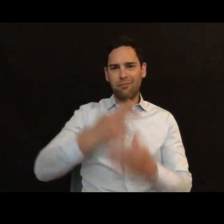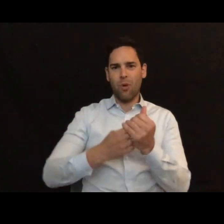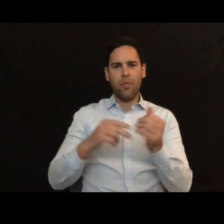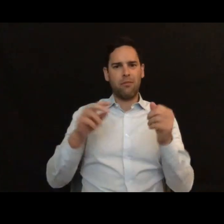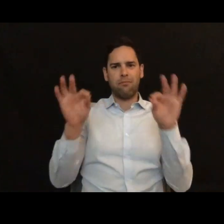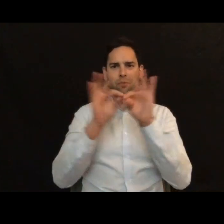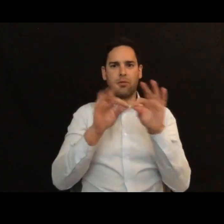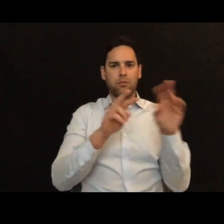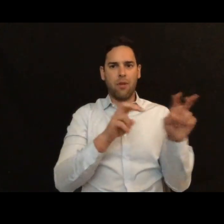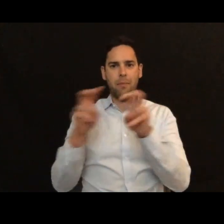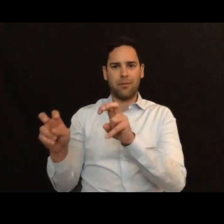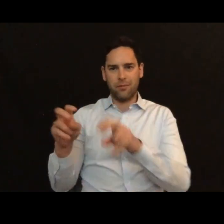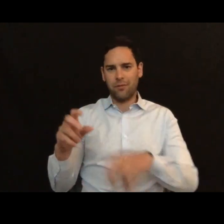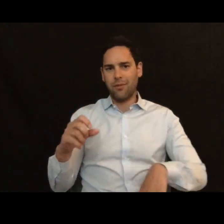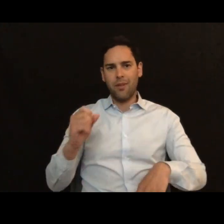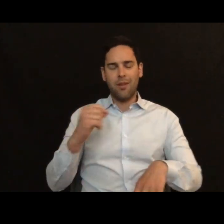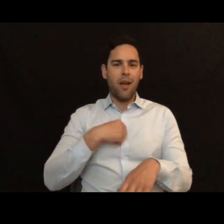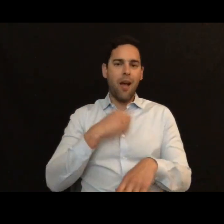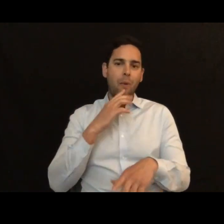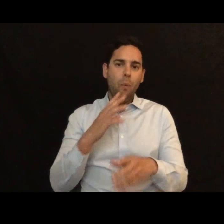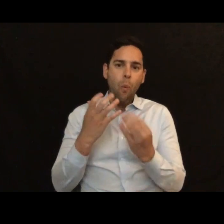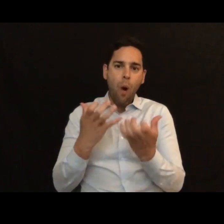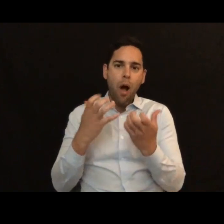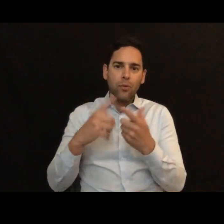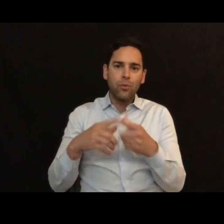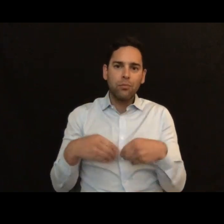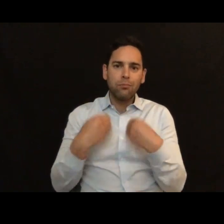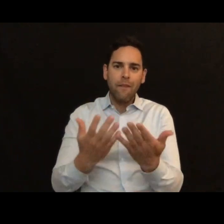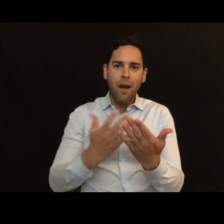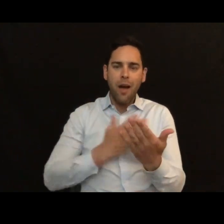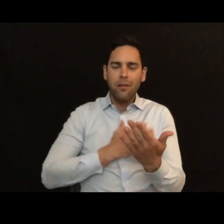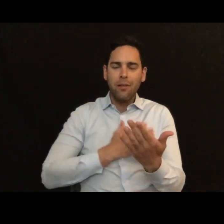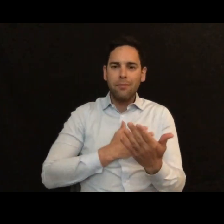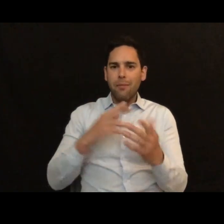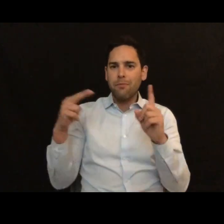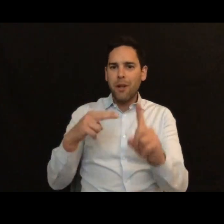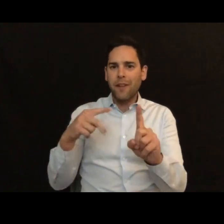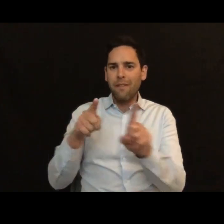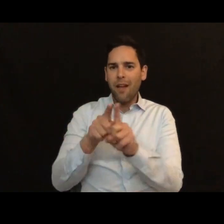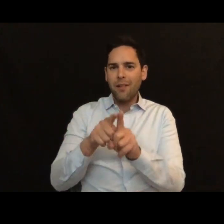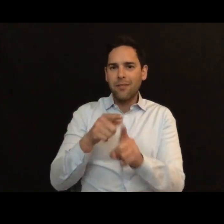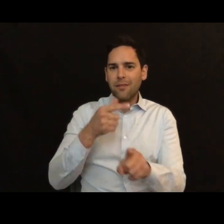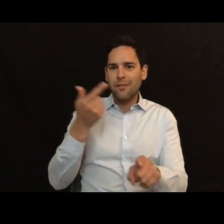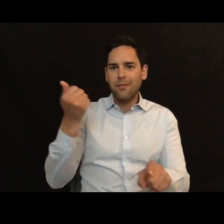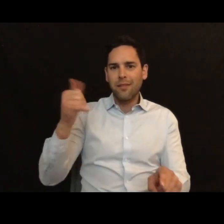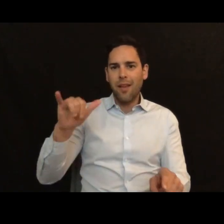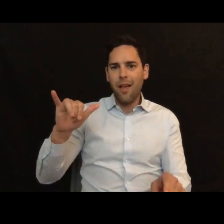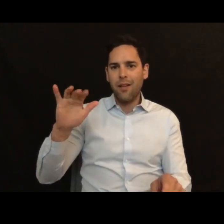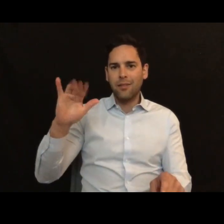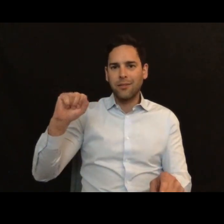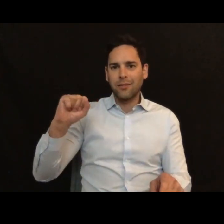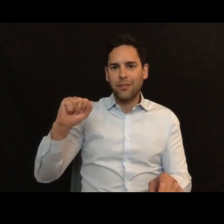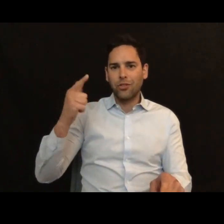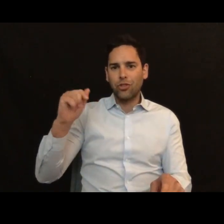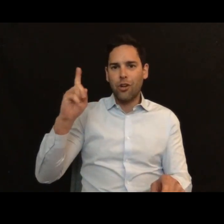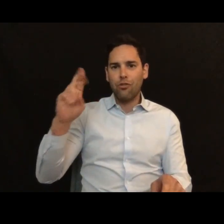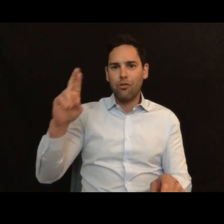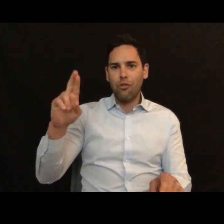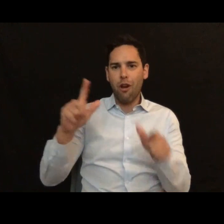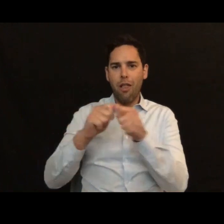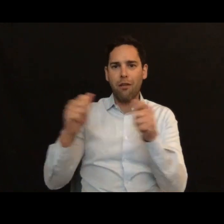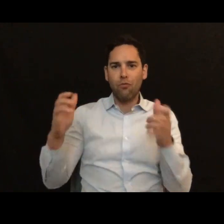I was going to provide my perspective as a gay cisgender linguist, but obviously that already has quite a large